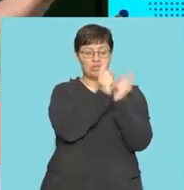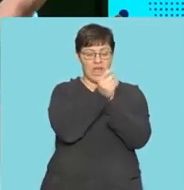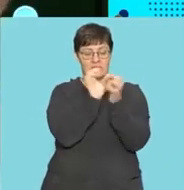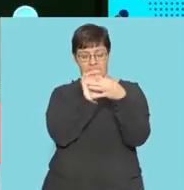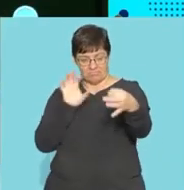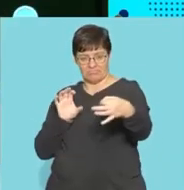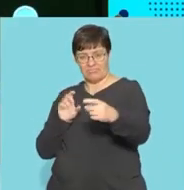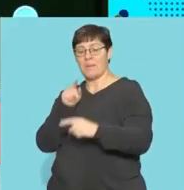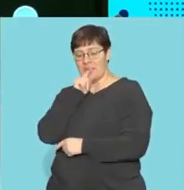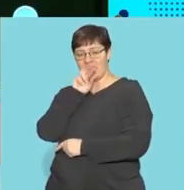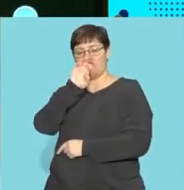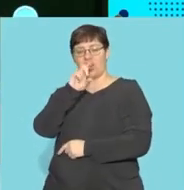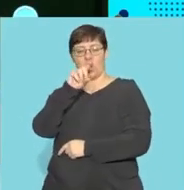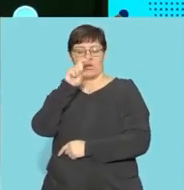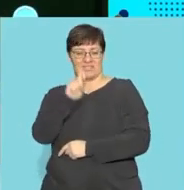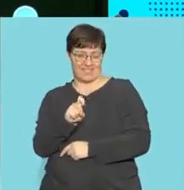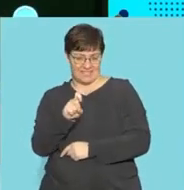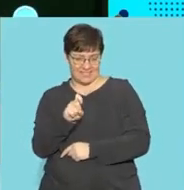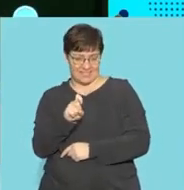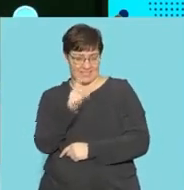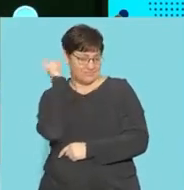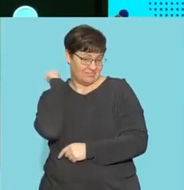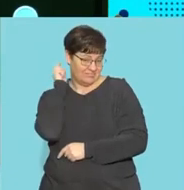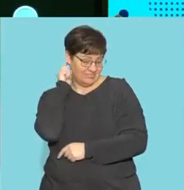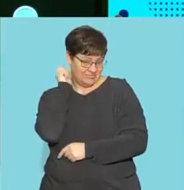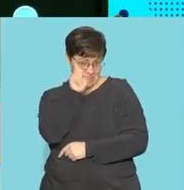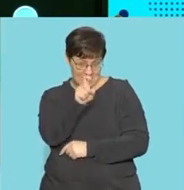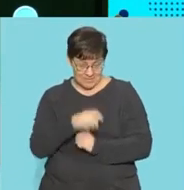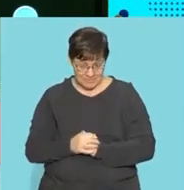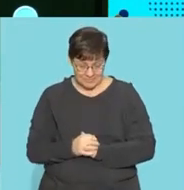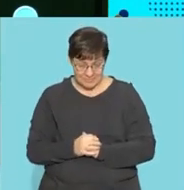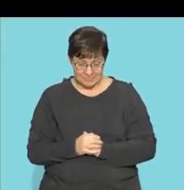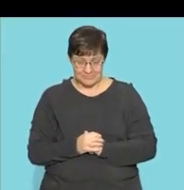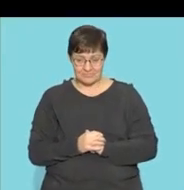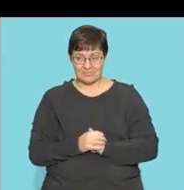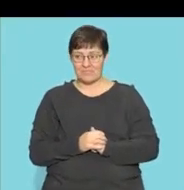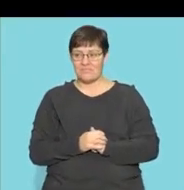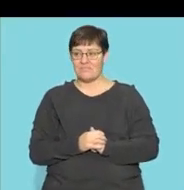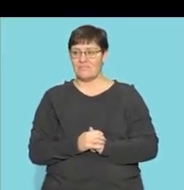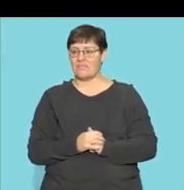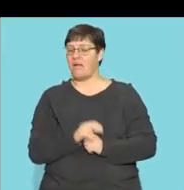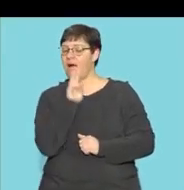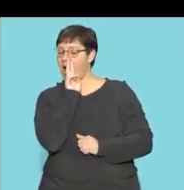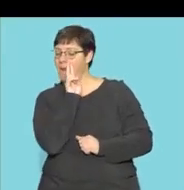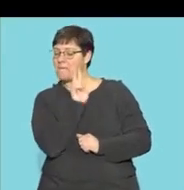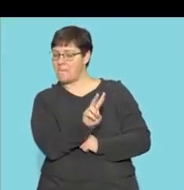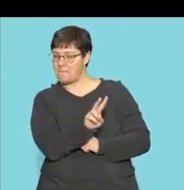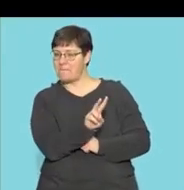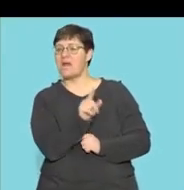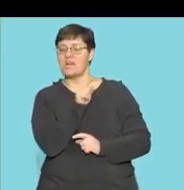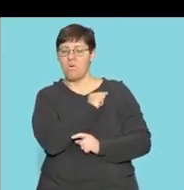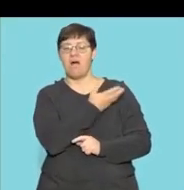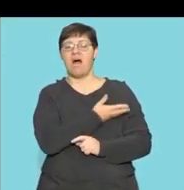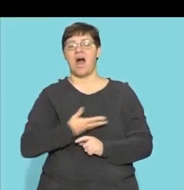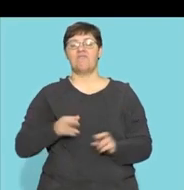an element. That's a redox reaction. And so bear that in mind as we go. So having seen this, we can